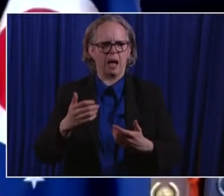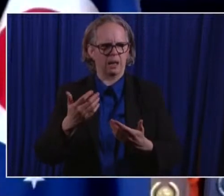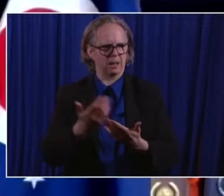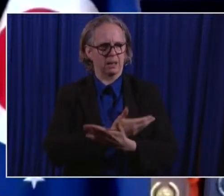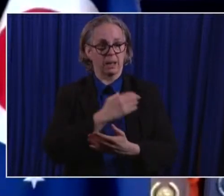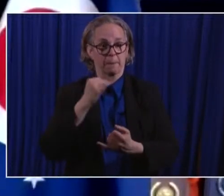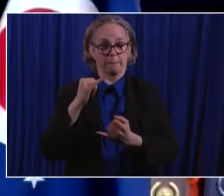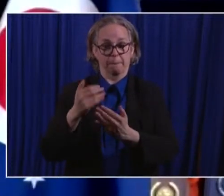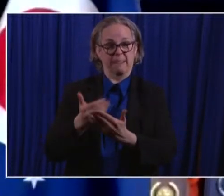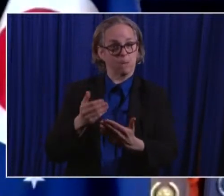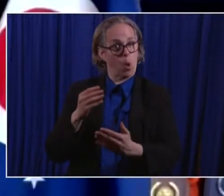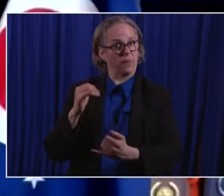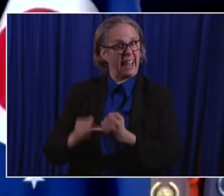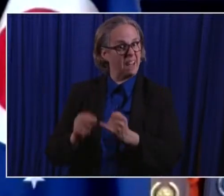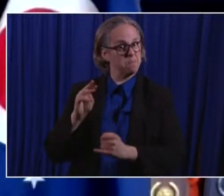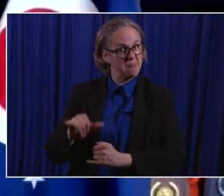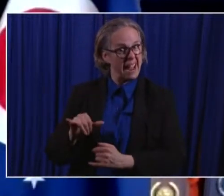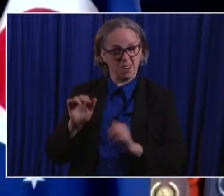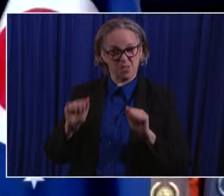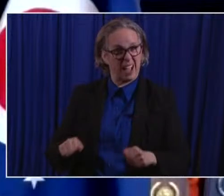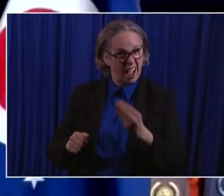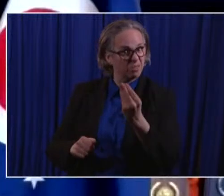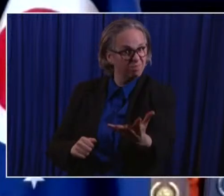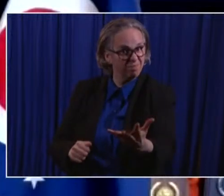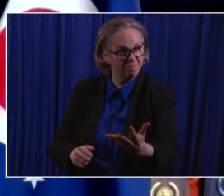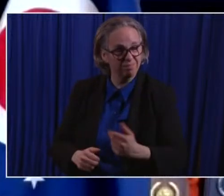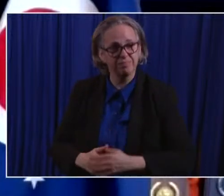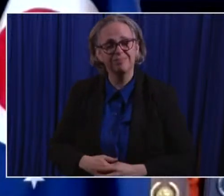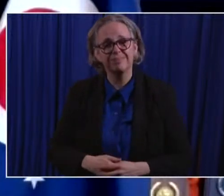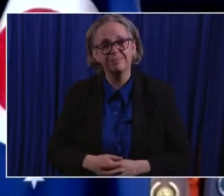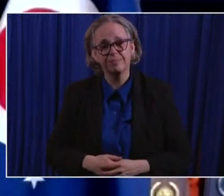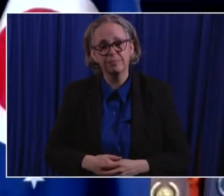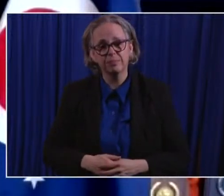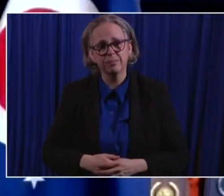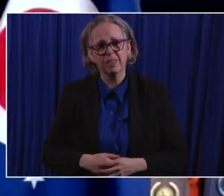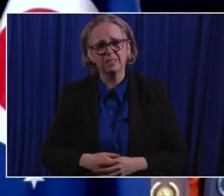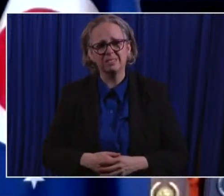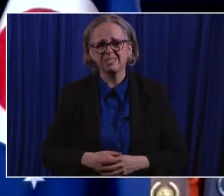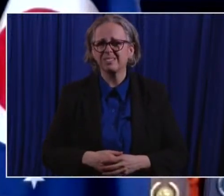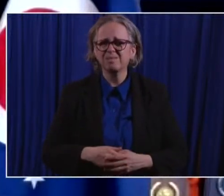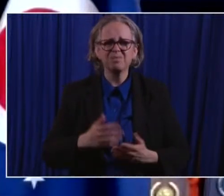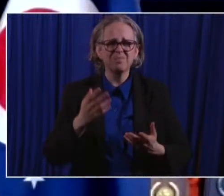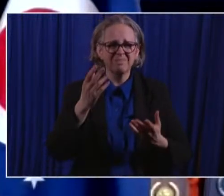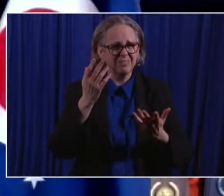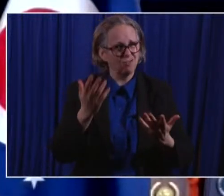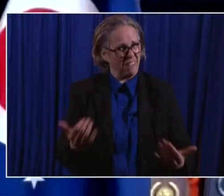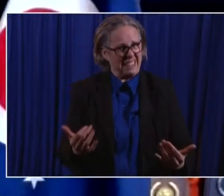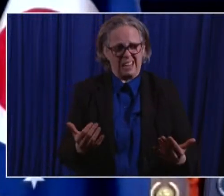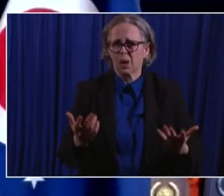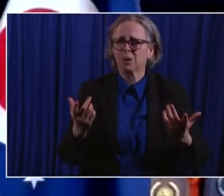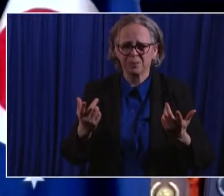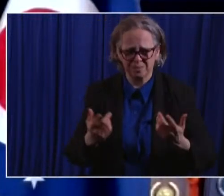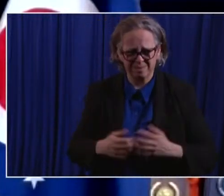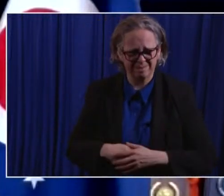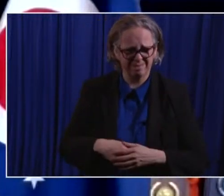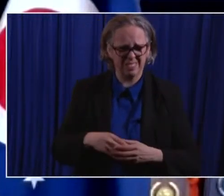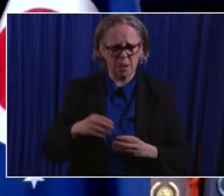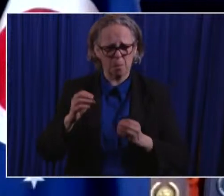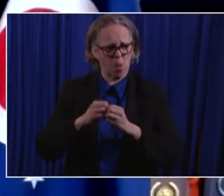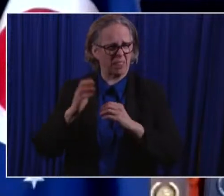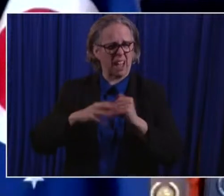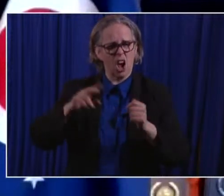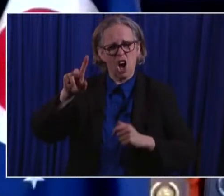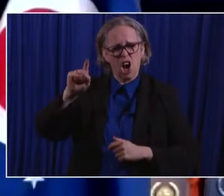to. And presently, just to put this in perspective, we have over 180,000 jobs